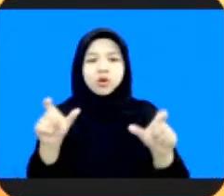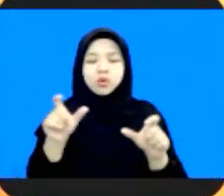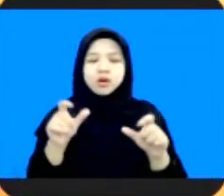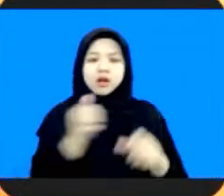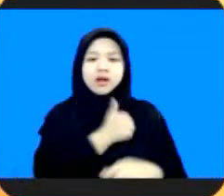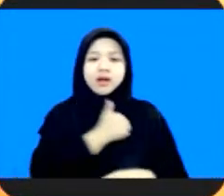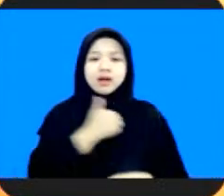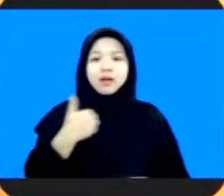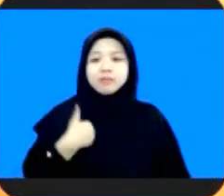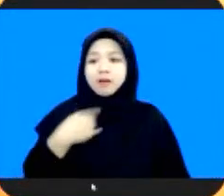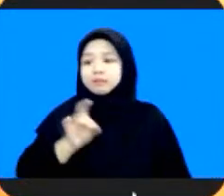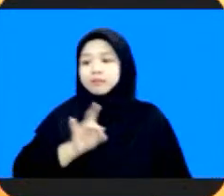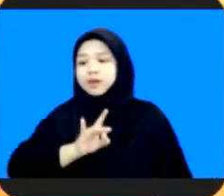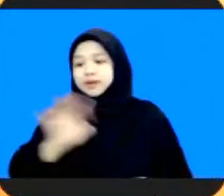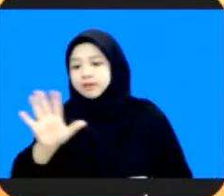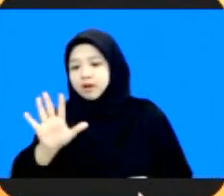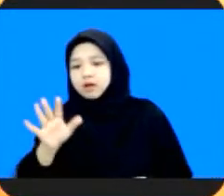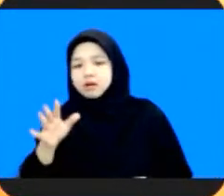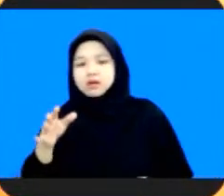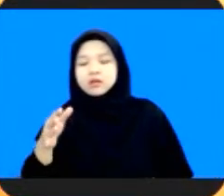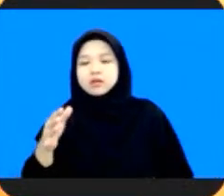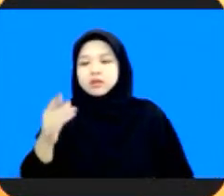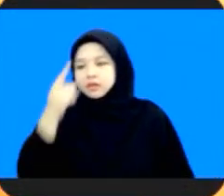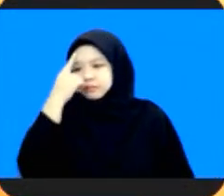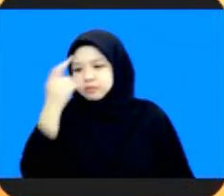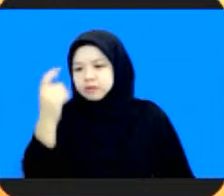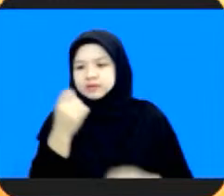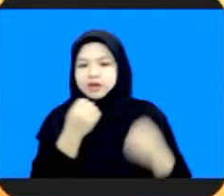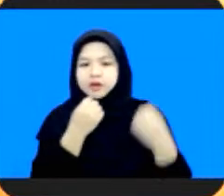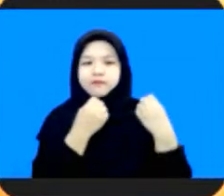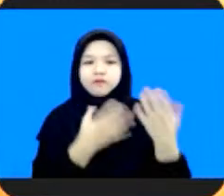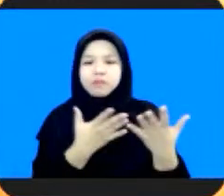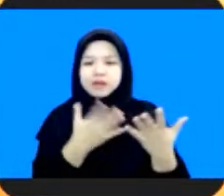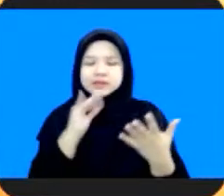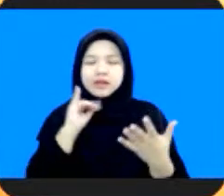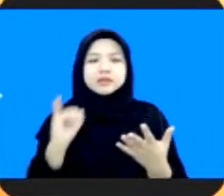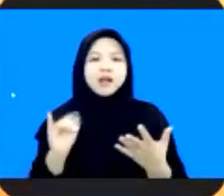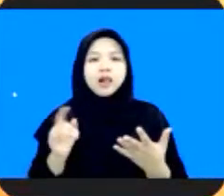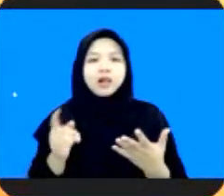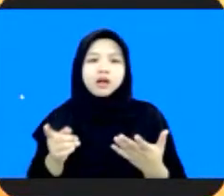false information, are fake news, but still